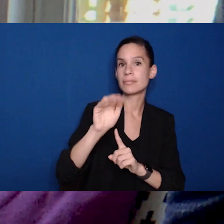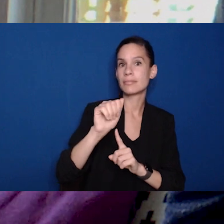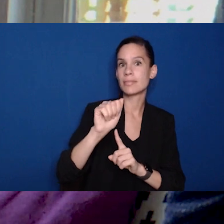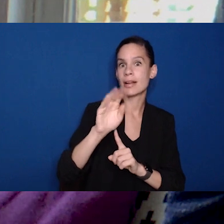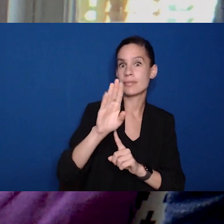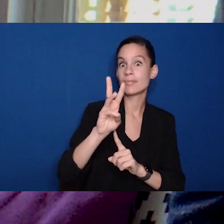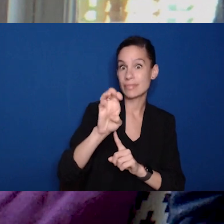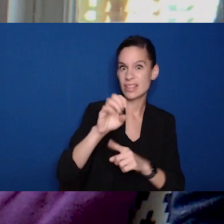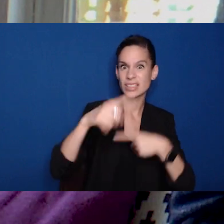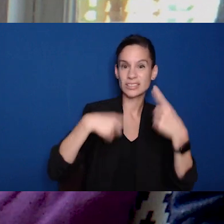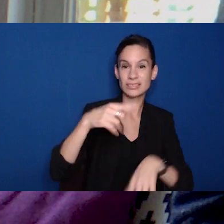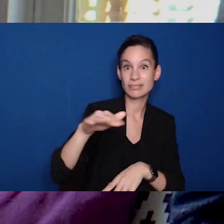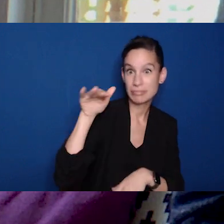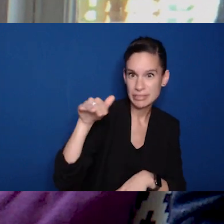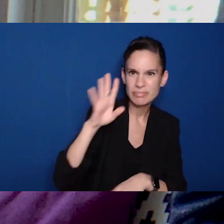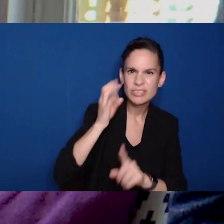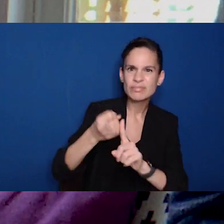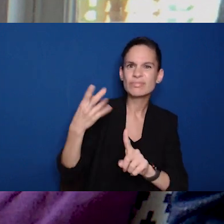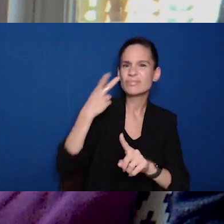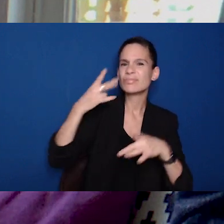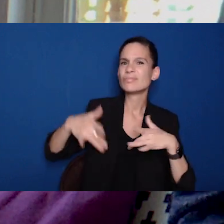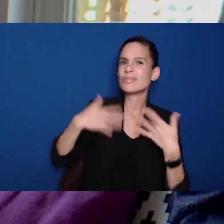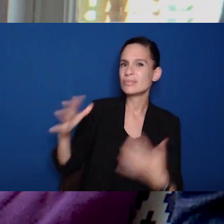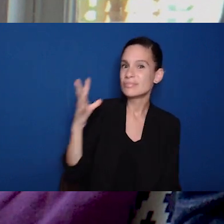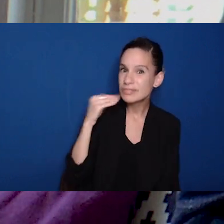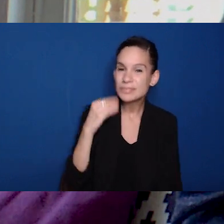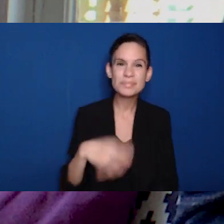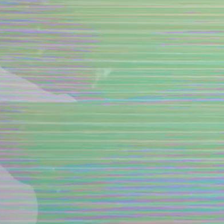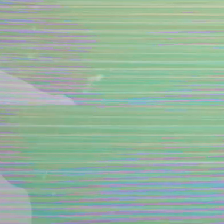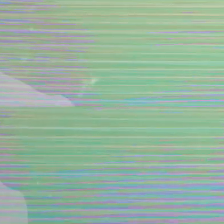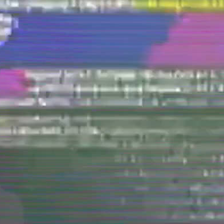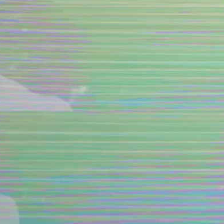So let's get right to it. Let's see what they're going through.